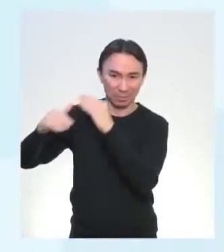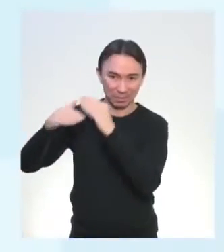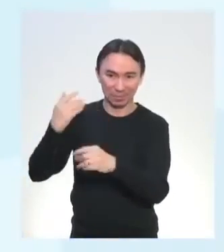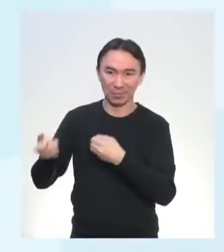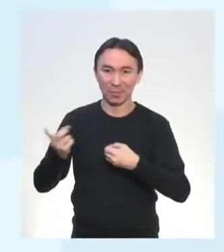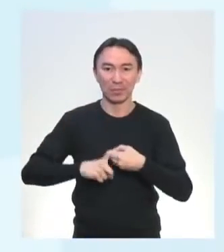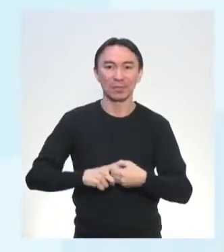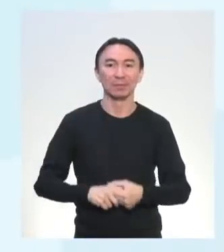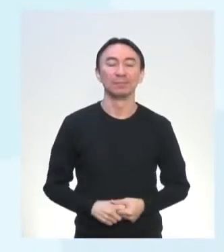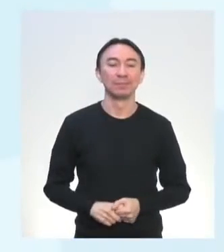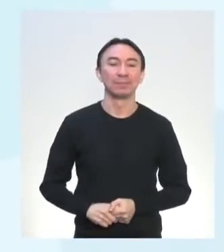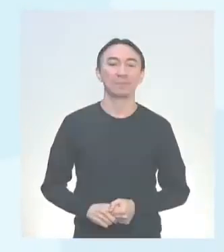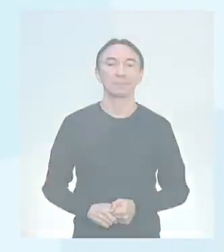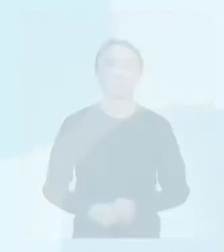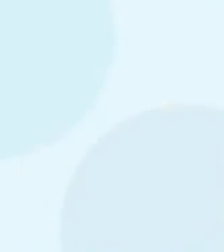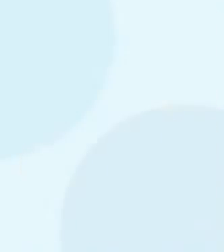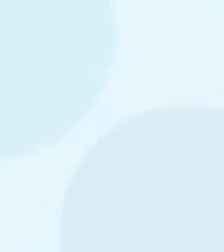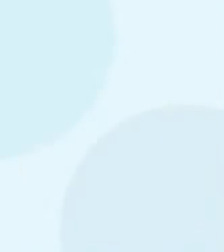volta.